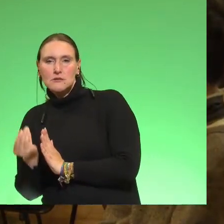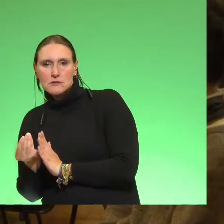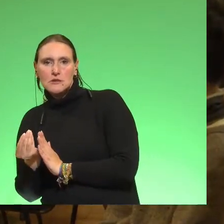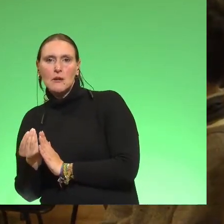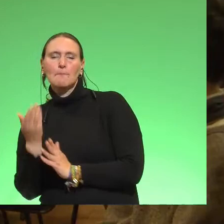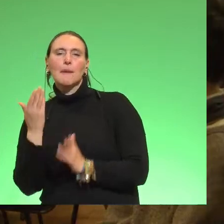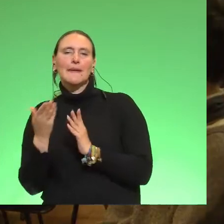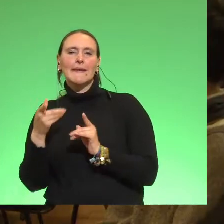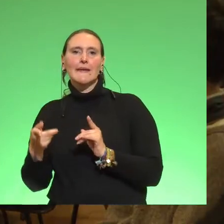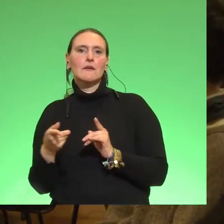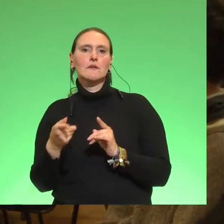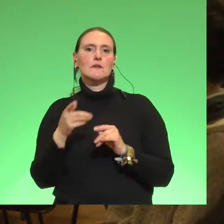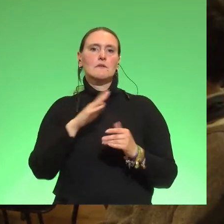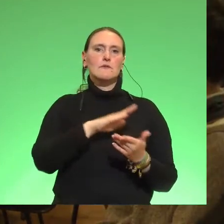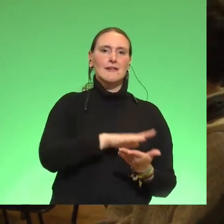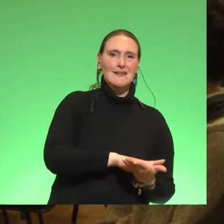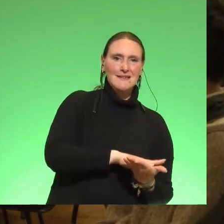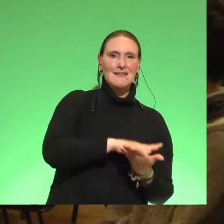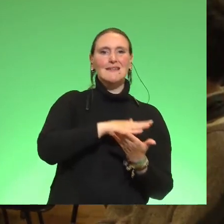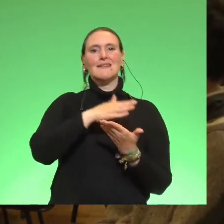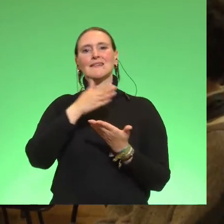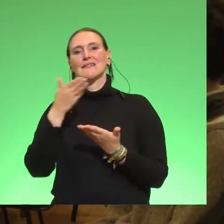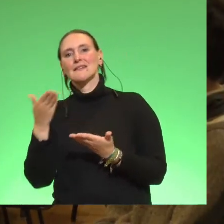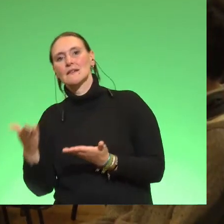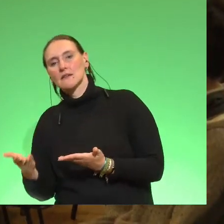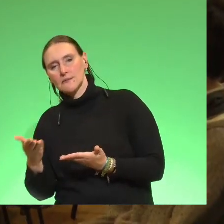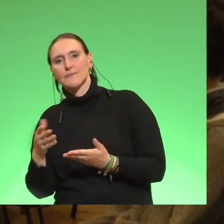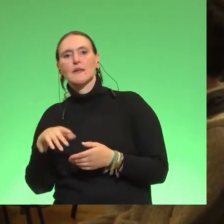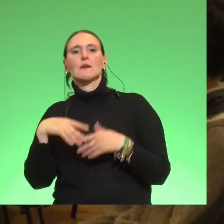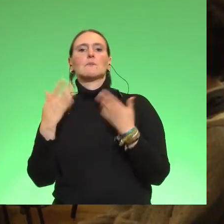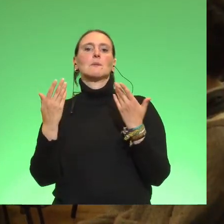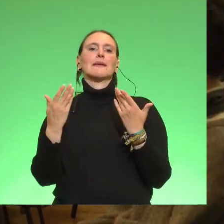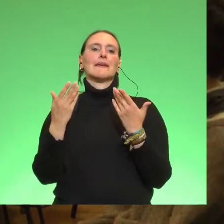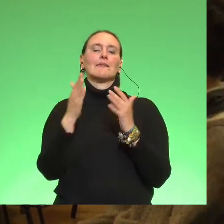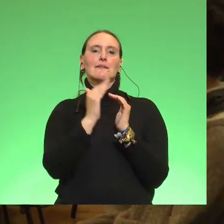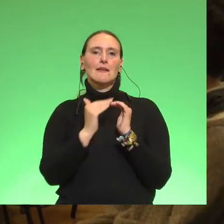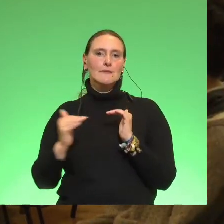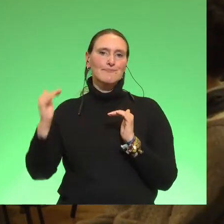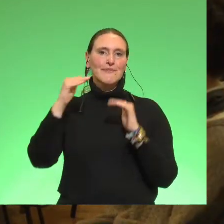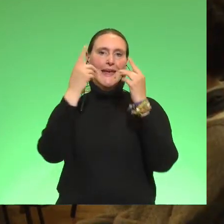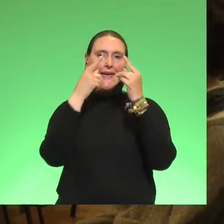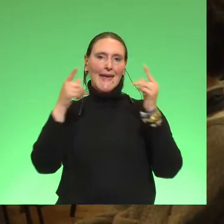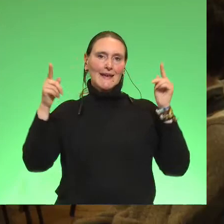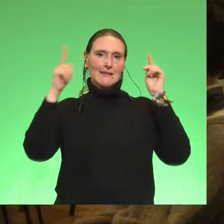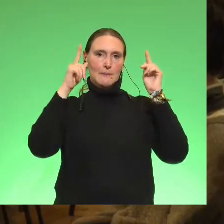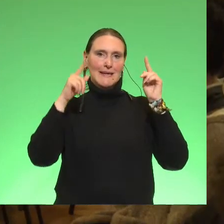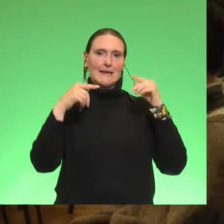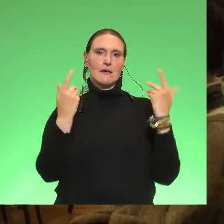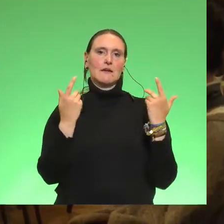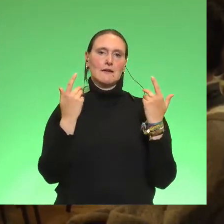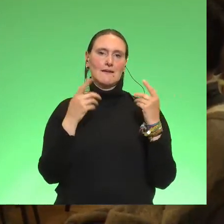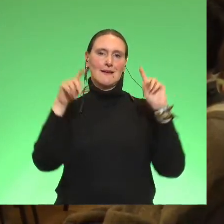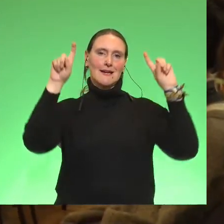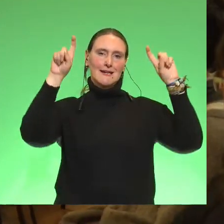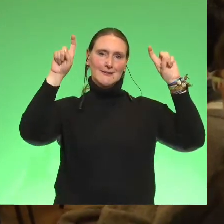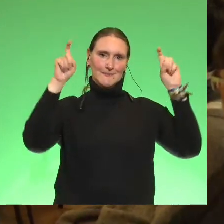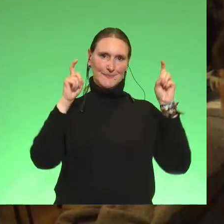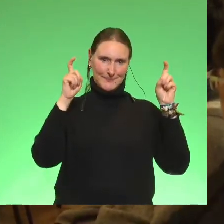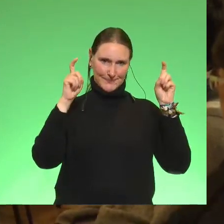translation of this, academic terms that I think as a